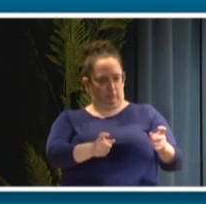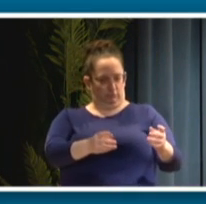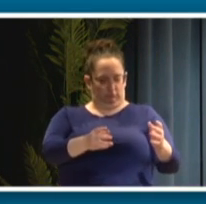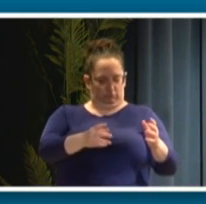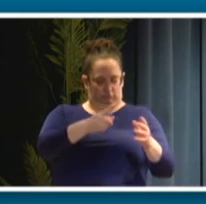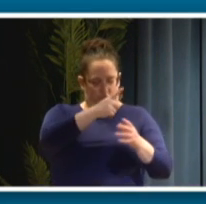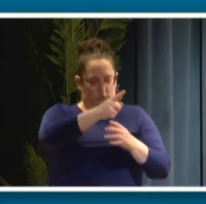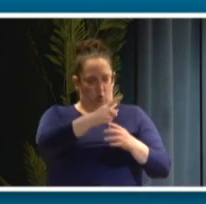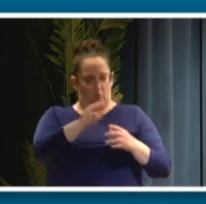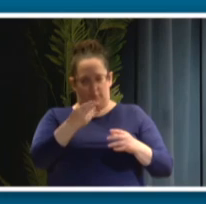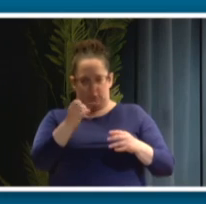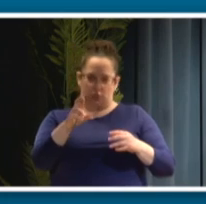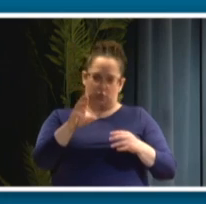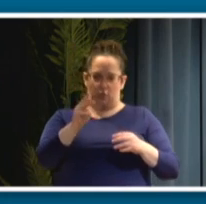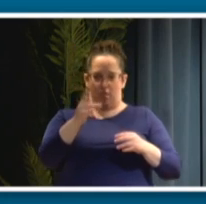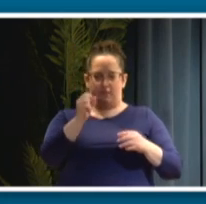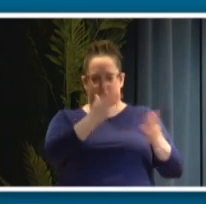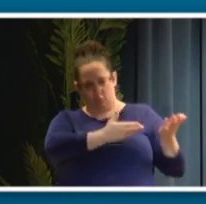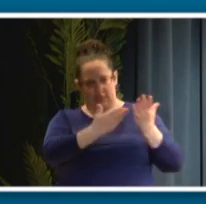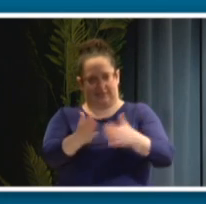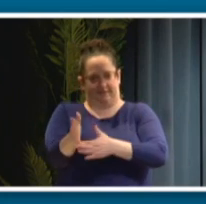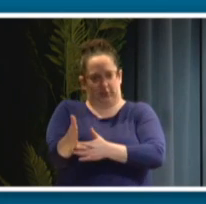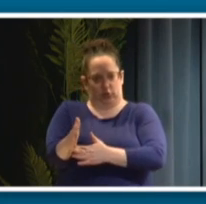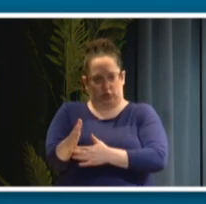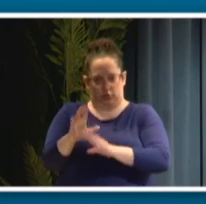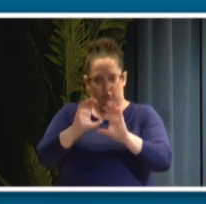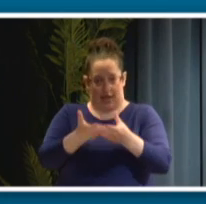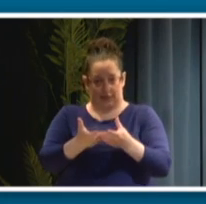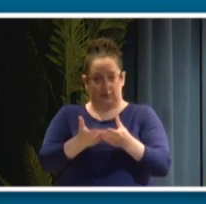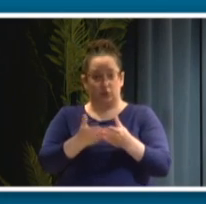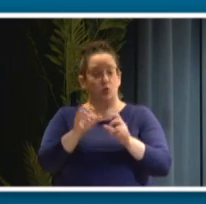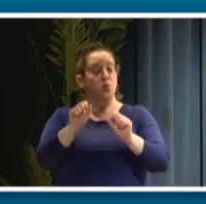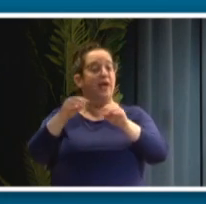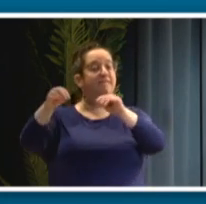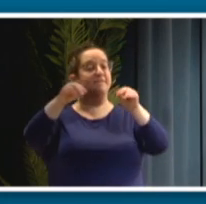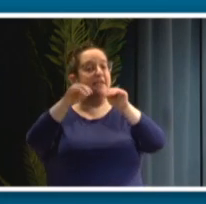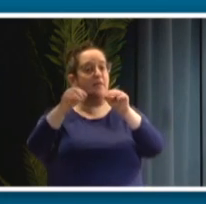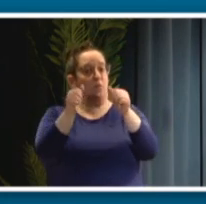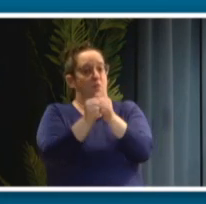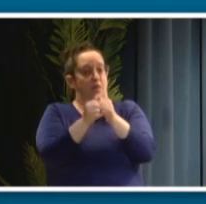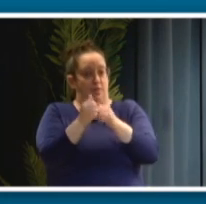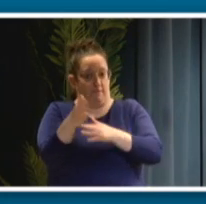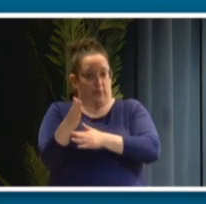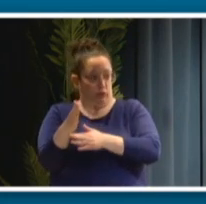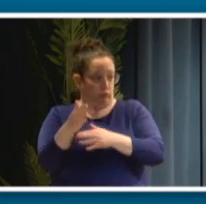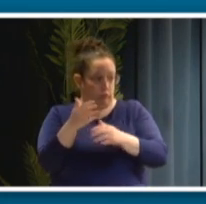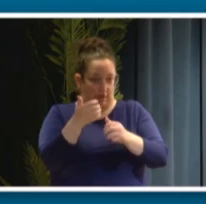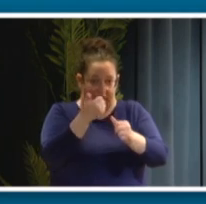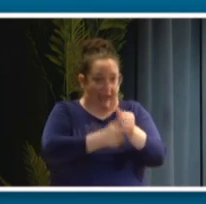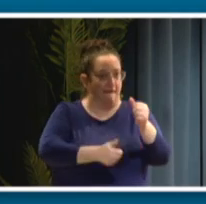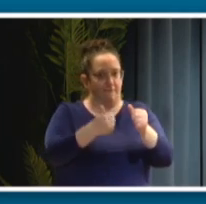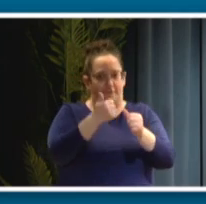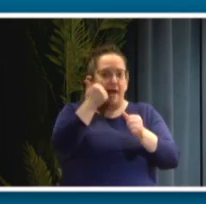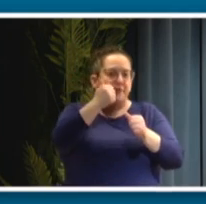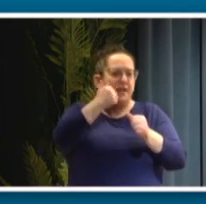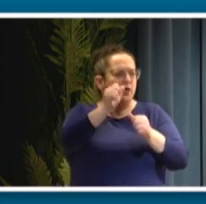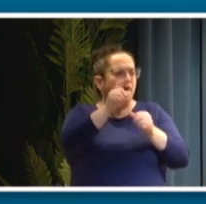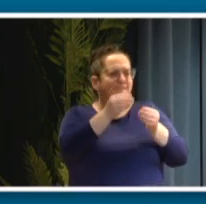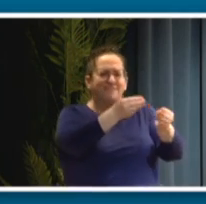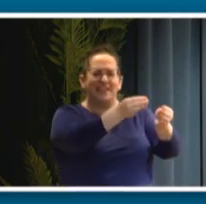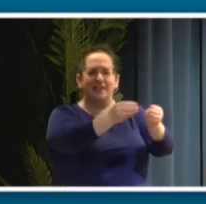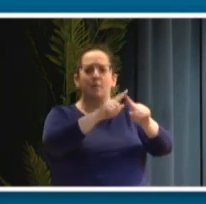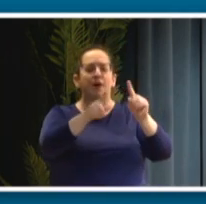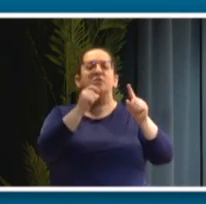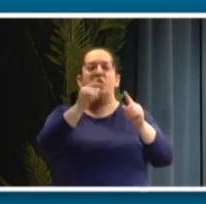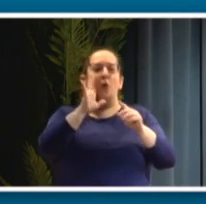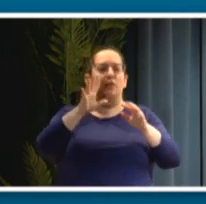he's like, look, you can feed the fish every day, but whatever you do, just don't play around and touch the fish, right? Don't dig your hands in the tank and play